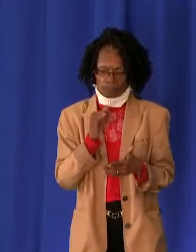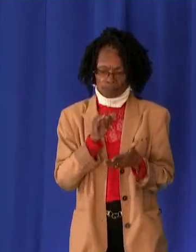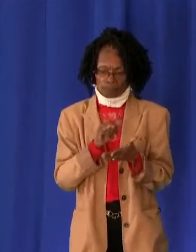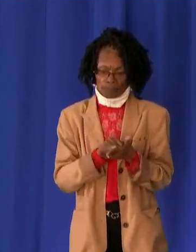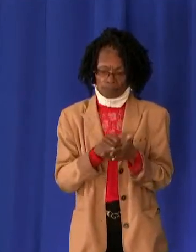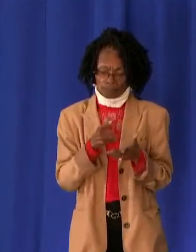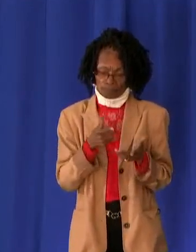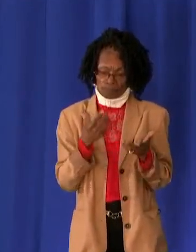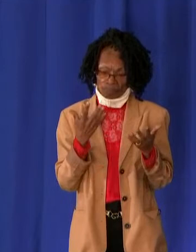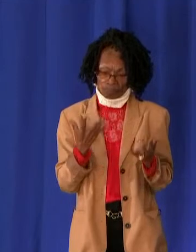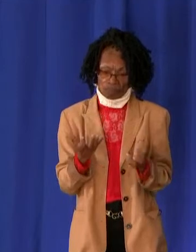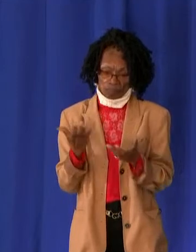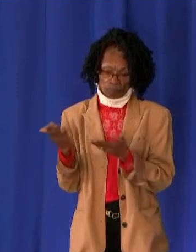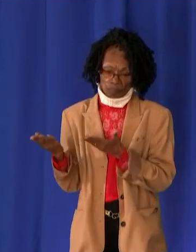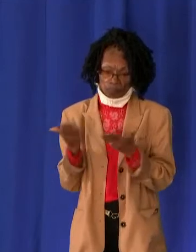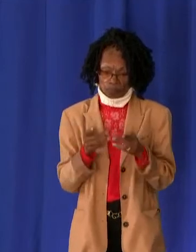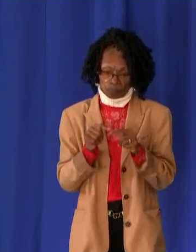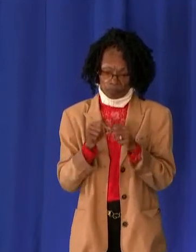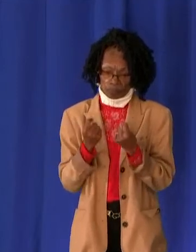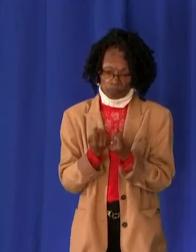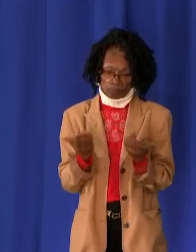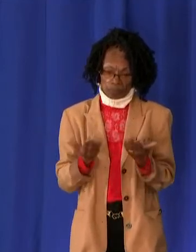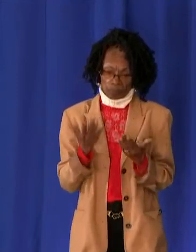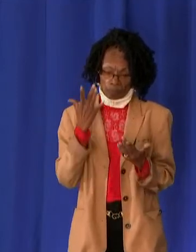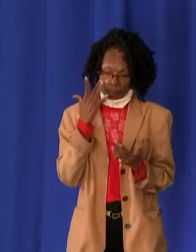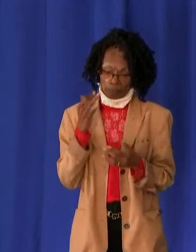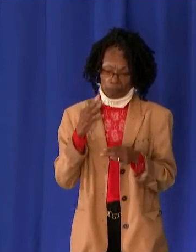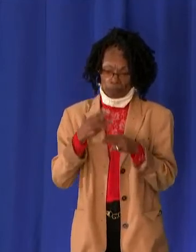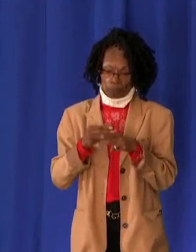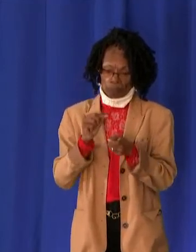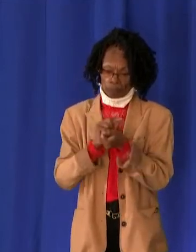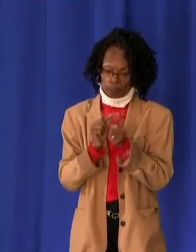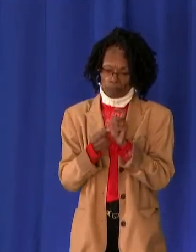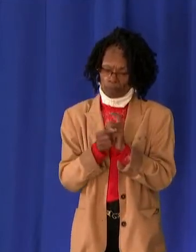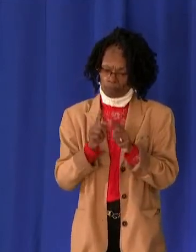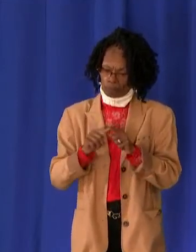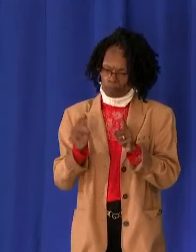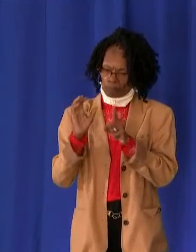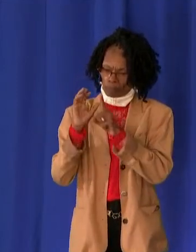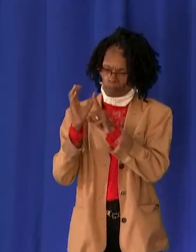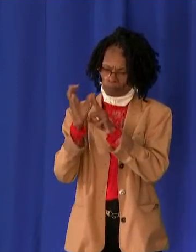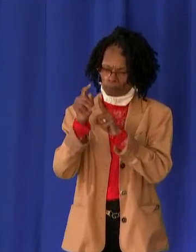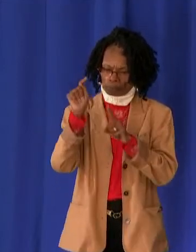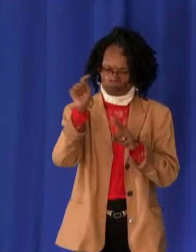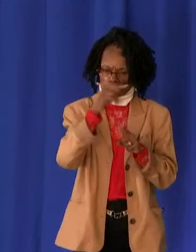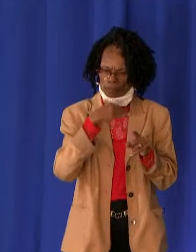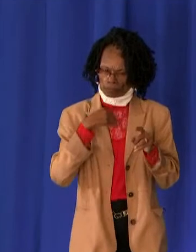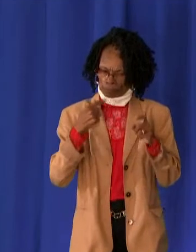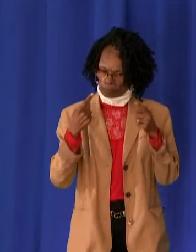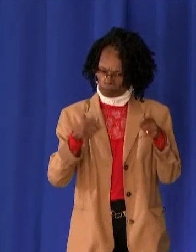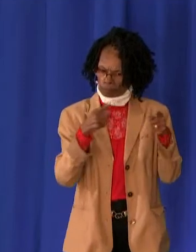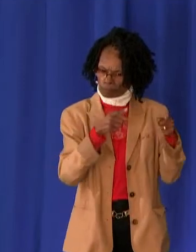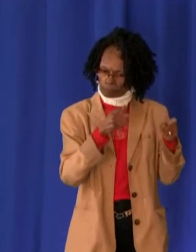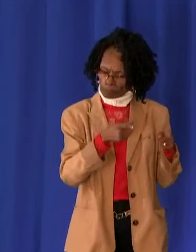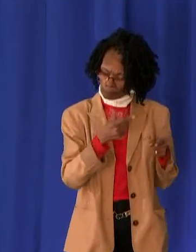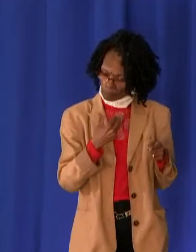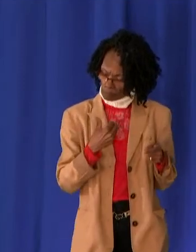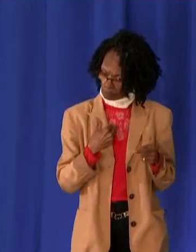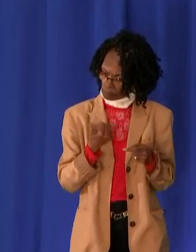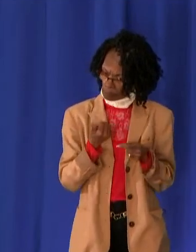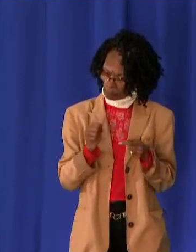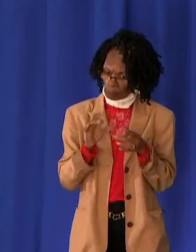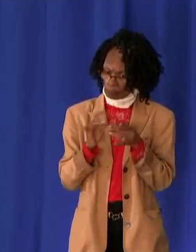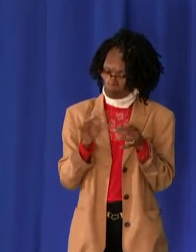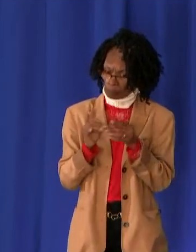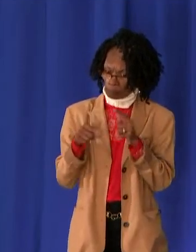bring the team here. The name has changed, but a lot of the cultural issues they're still grappling with the team. So do you have a